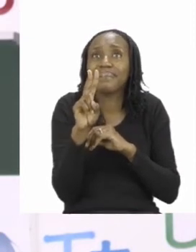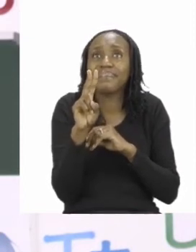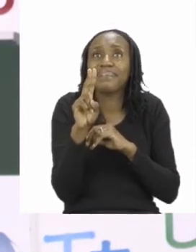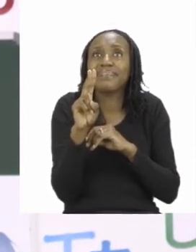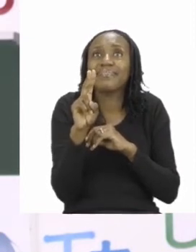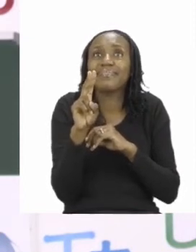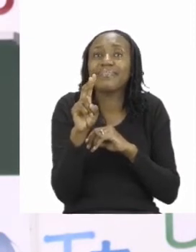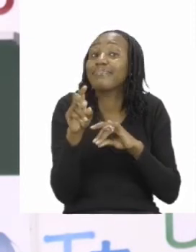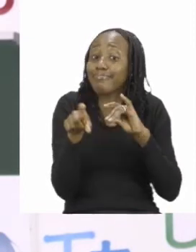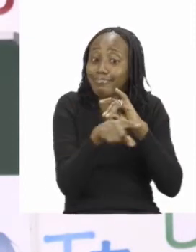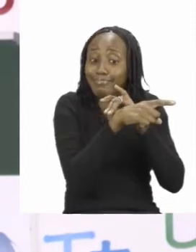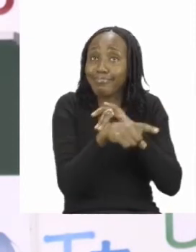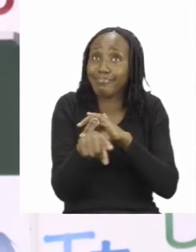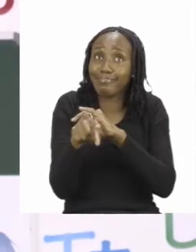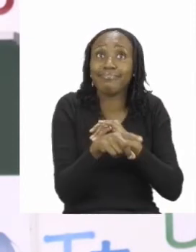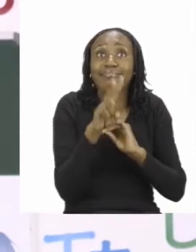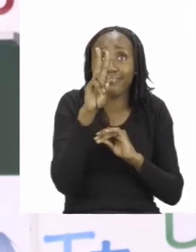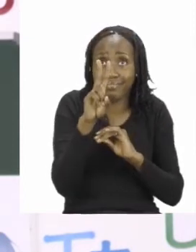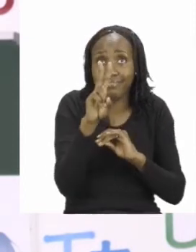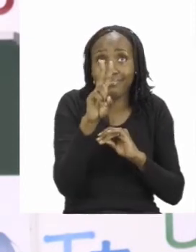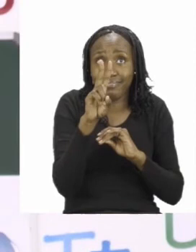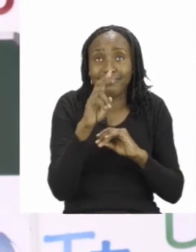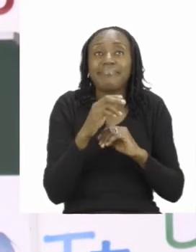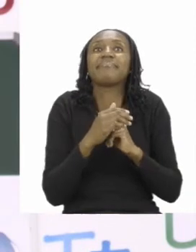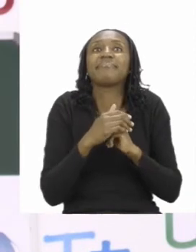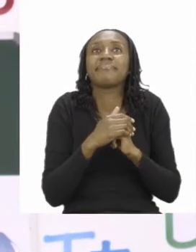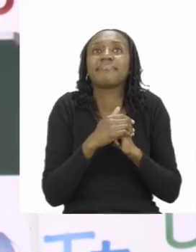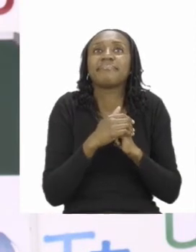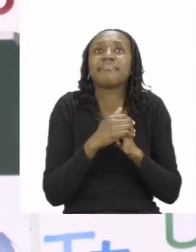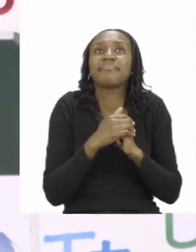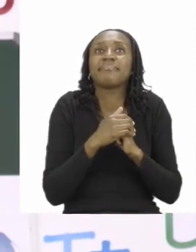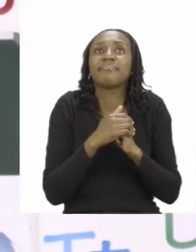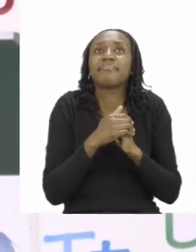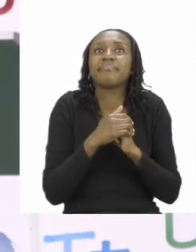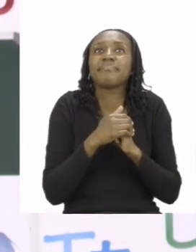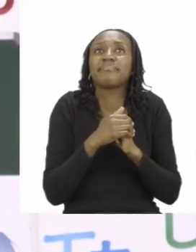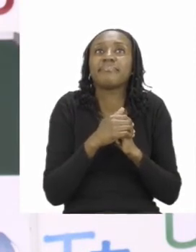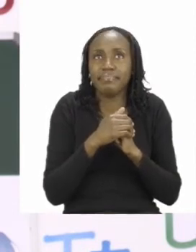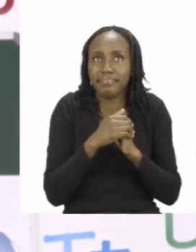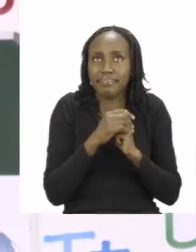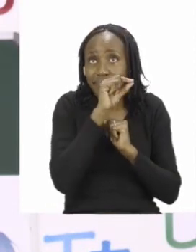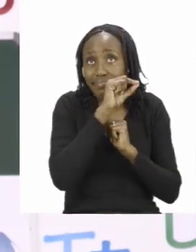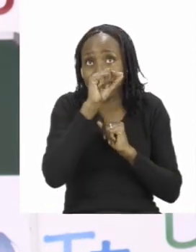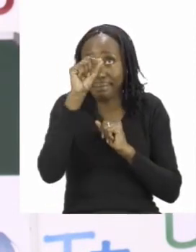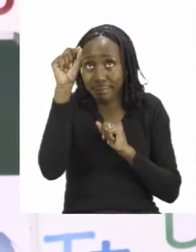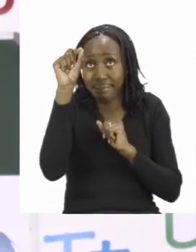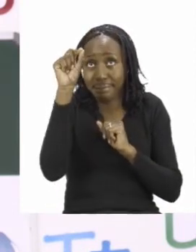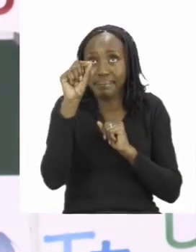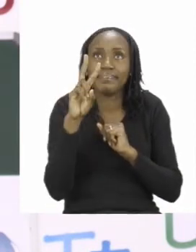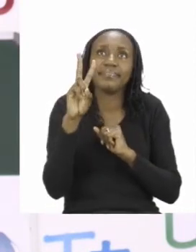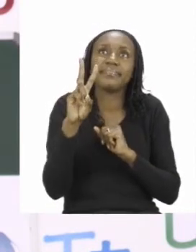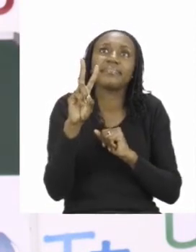our 2 elephants need the number 2. So I am going to match the number 2